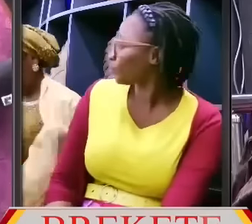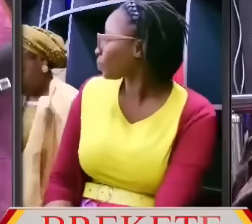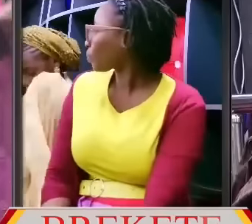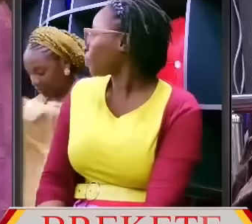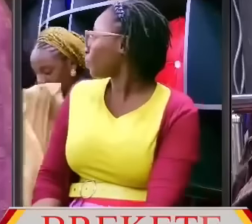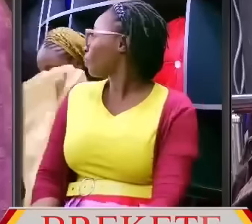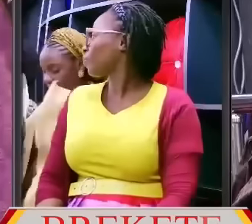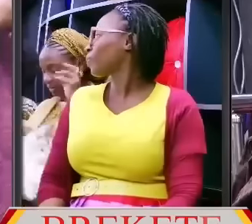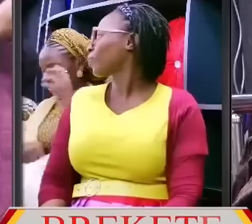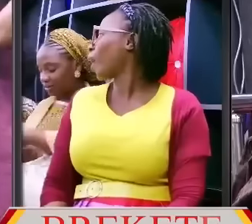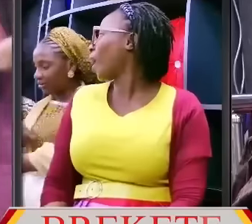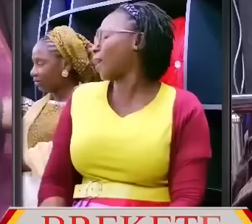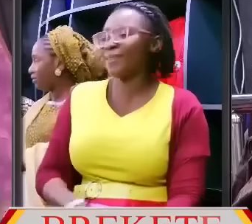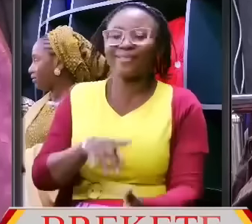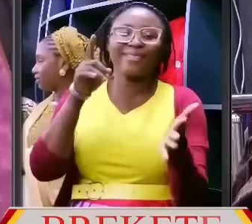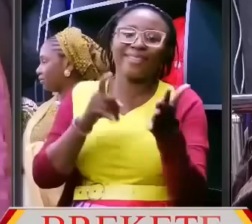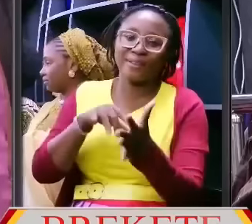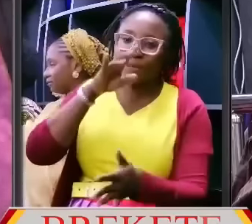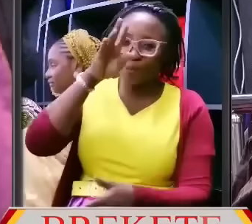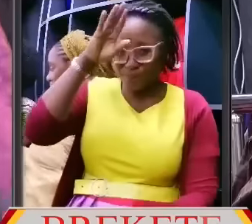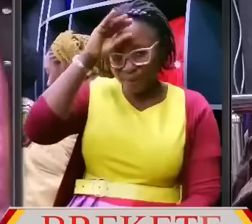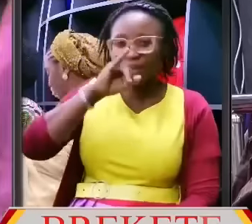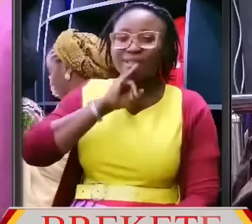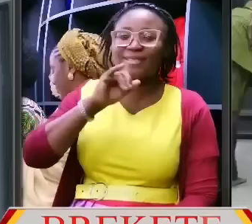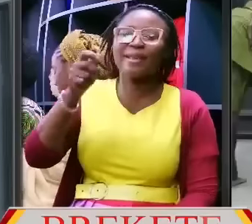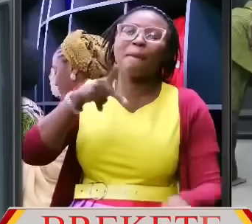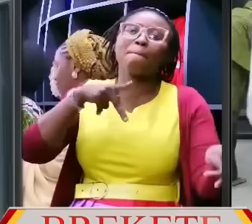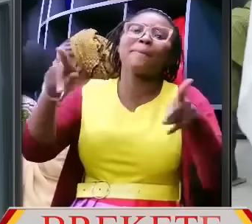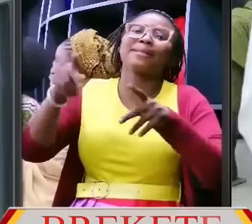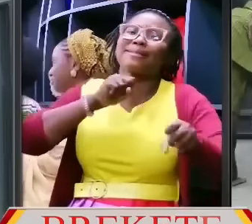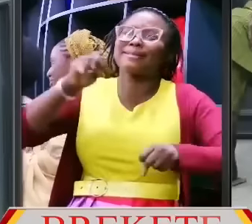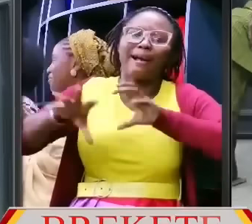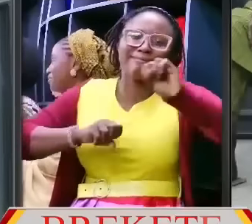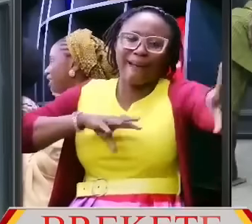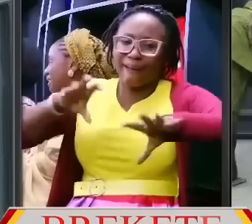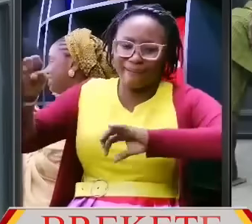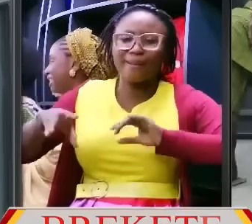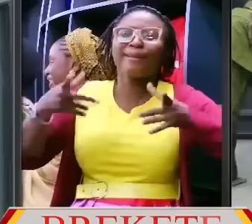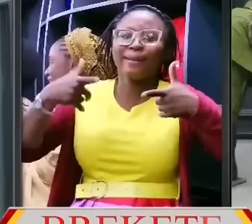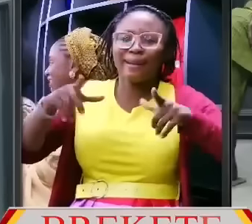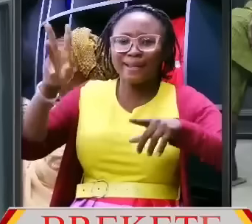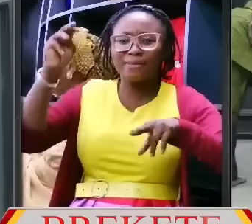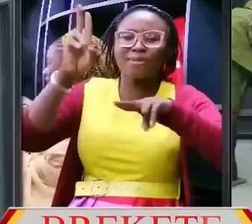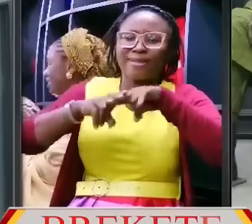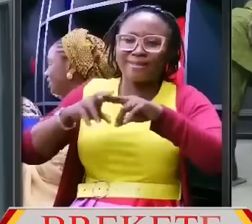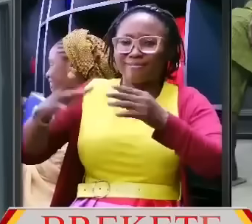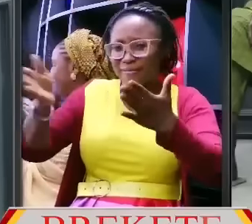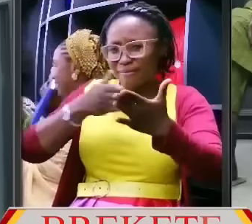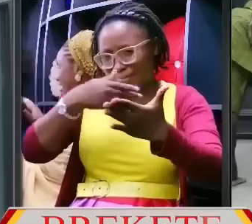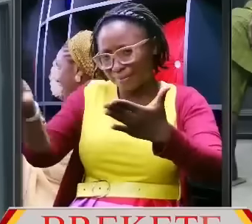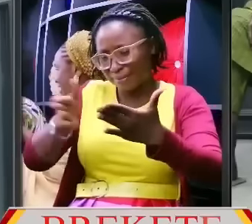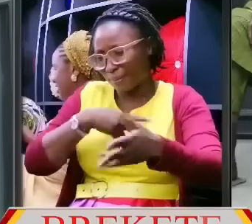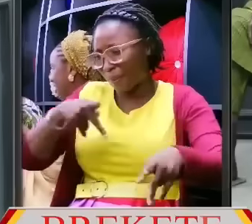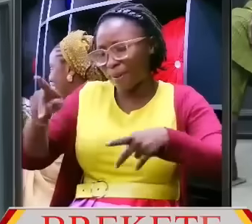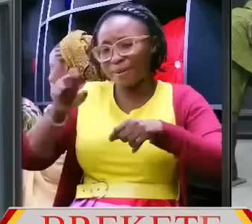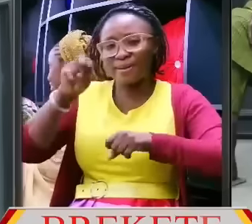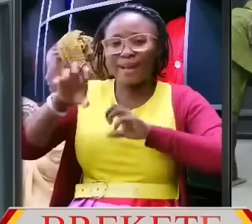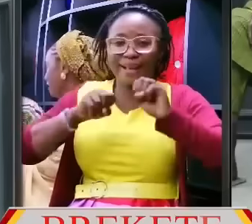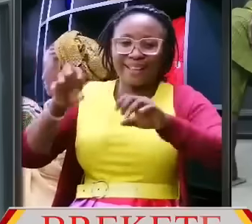this man is a party scatter. Climb up, climb they up. Say party scatter, a party scatter,